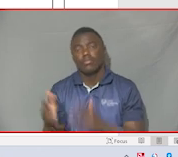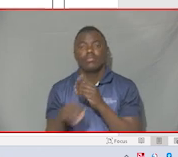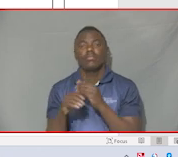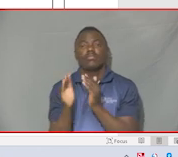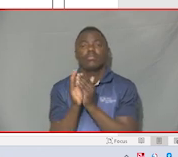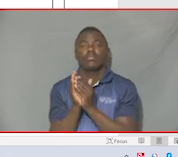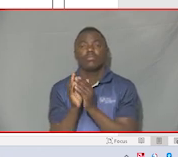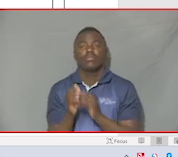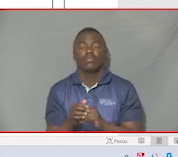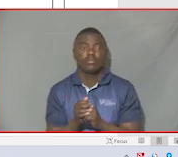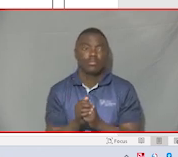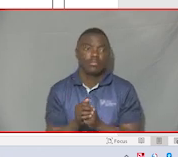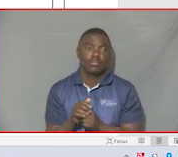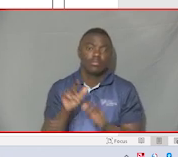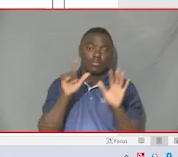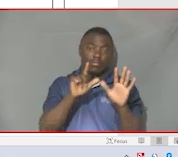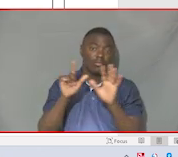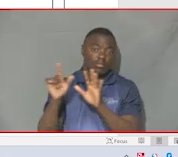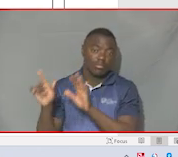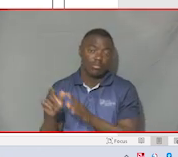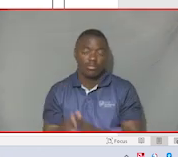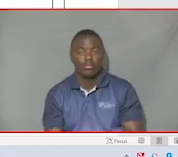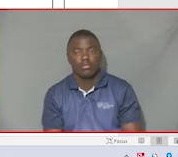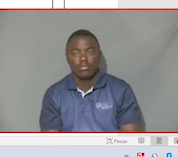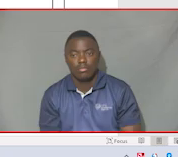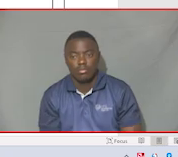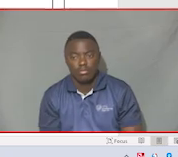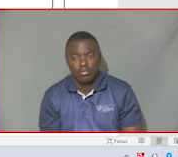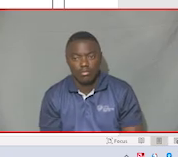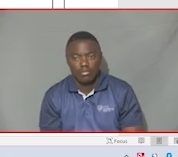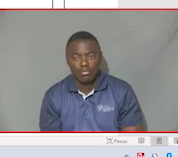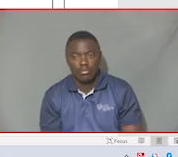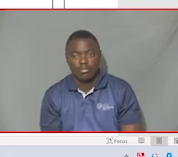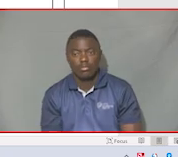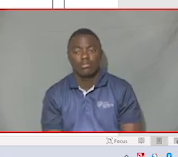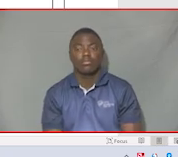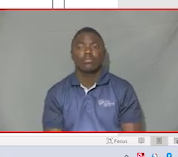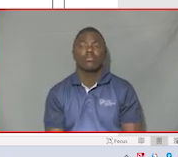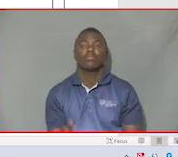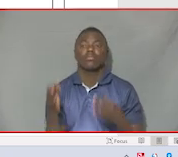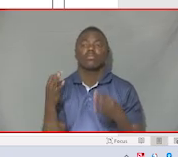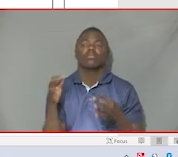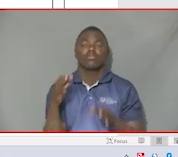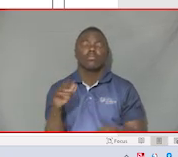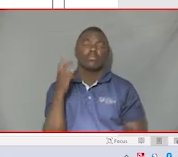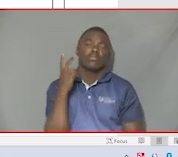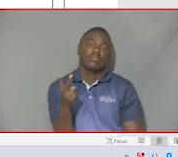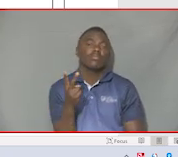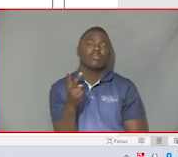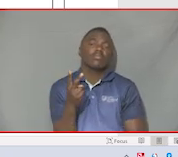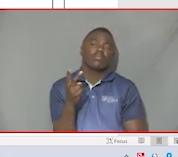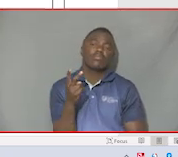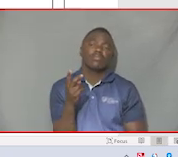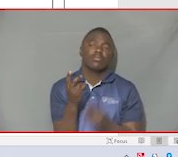work. So it's around about 7-7 usually. Right. In paper 2, statistics is 20 marks